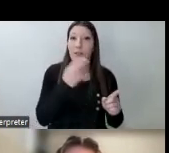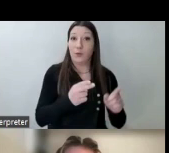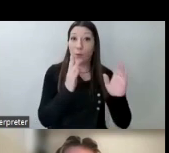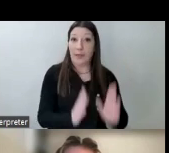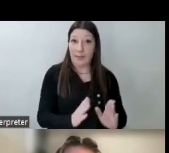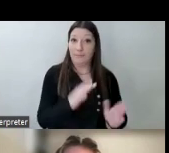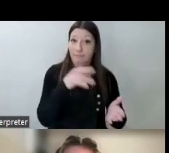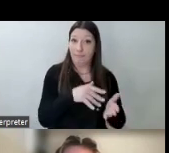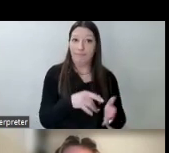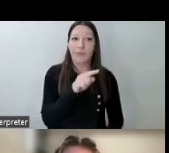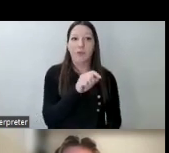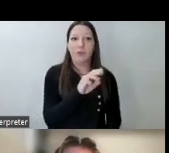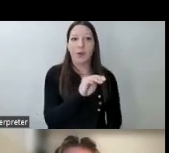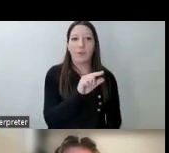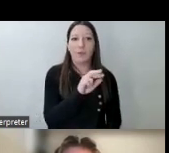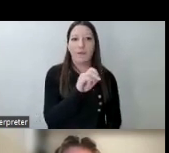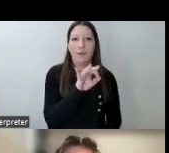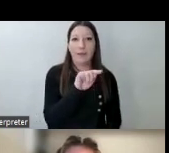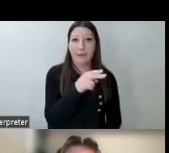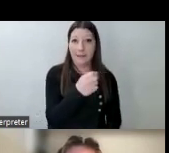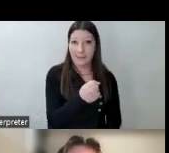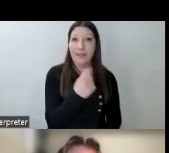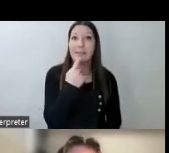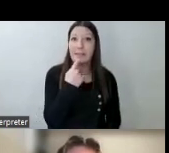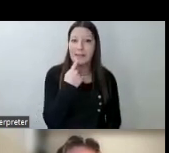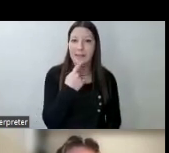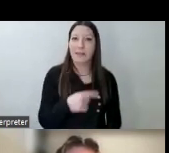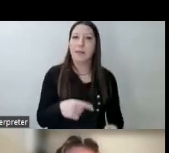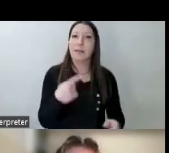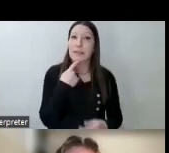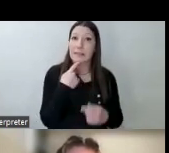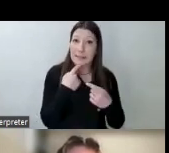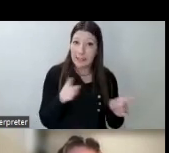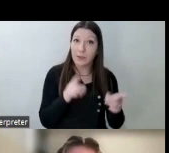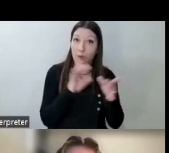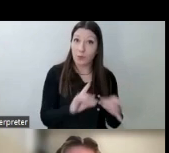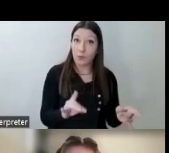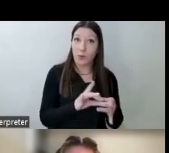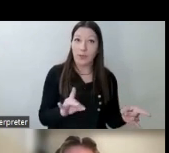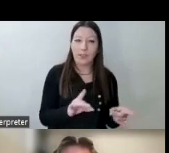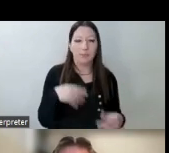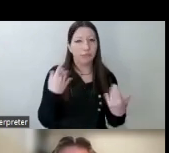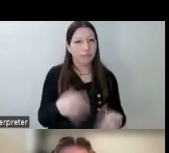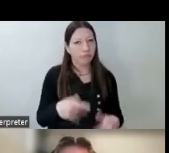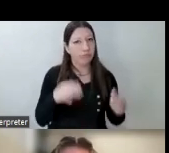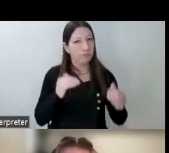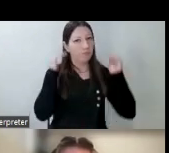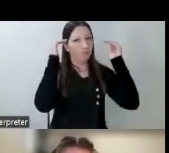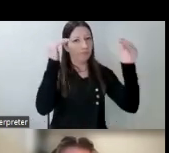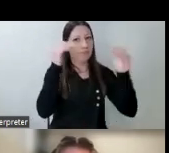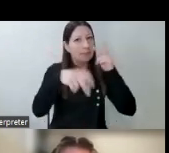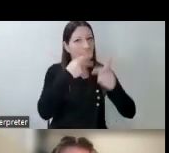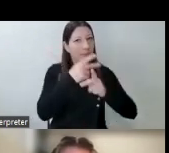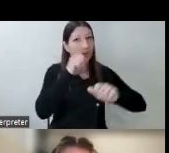describes storytelling as a highly refined science. It is the most powerful educational tool we possess. It is learning distilled